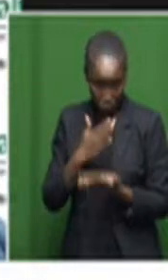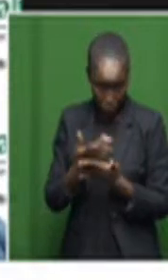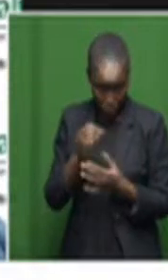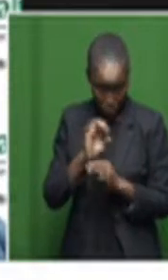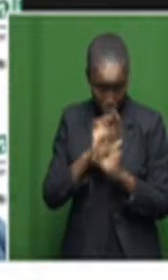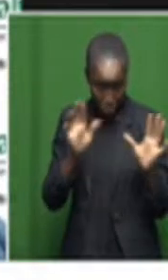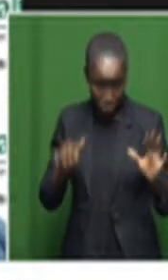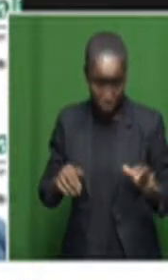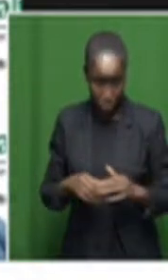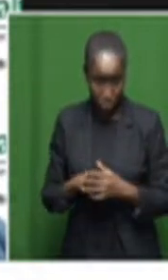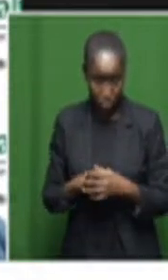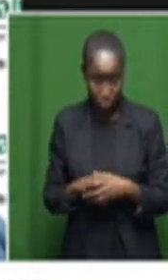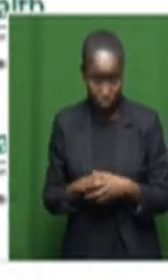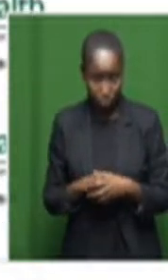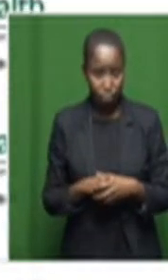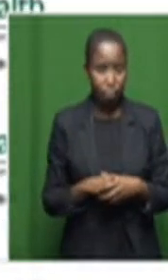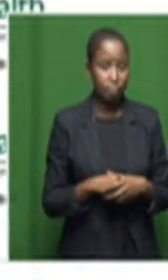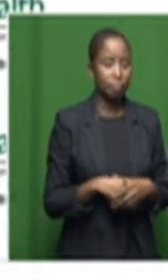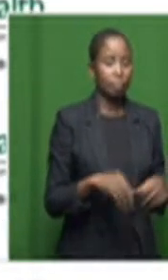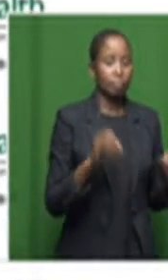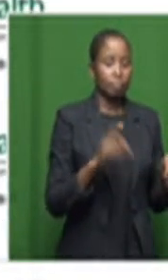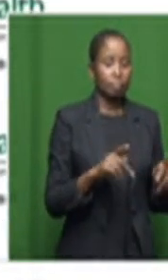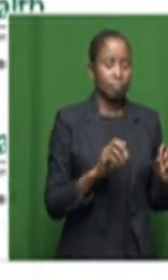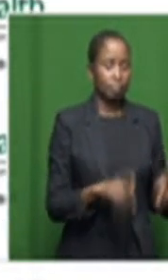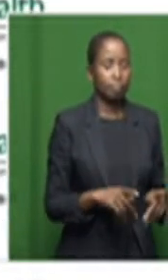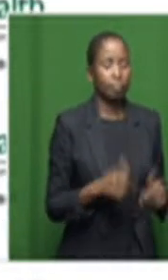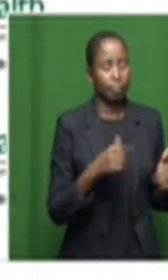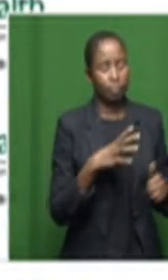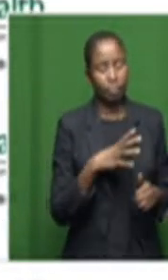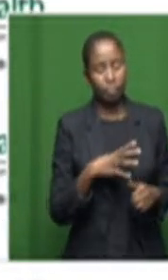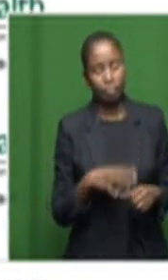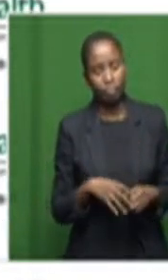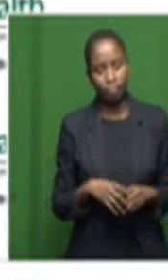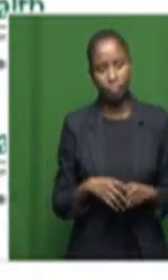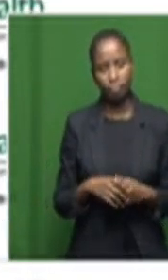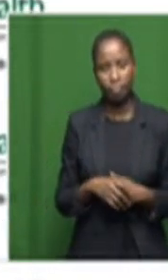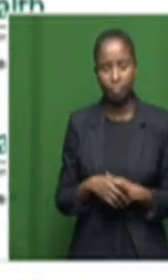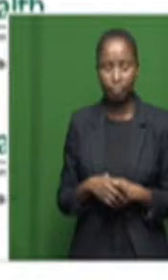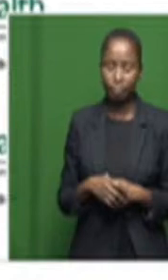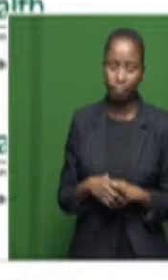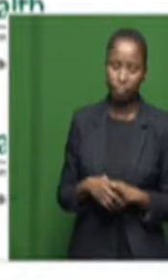Minister. Okay. No, that's fine. I think